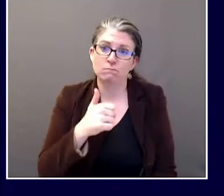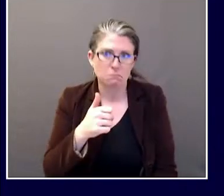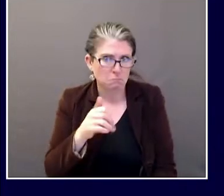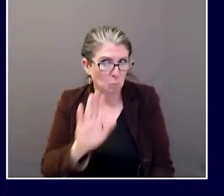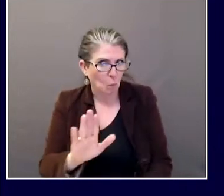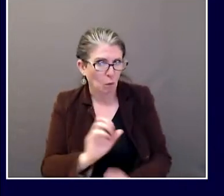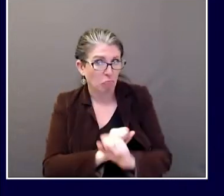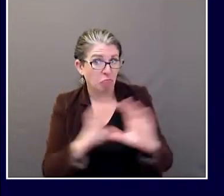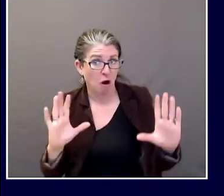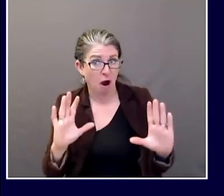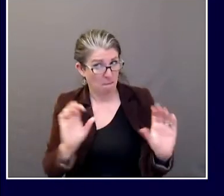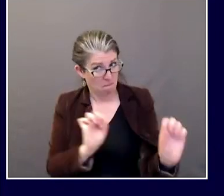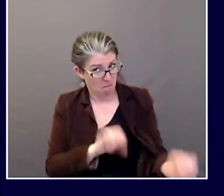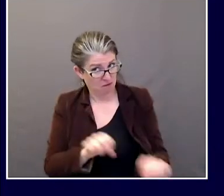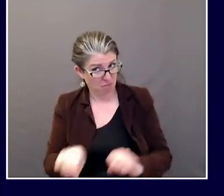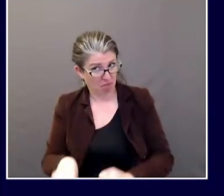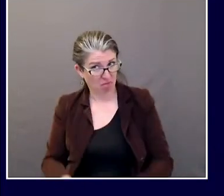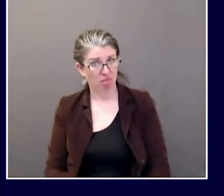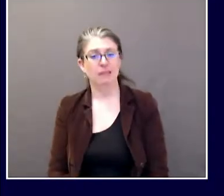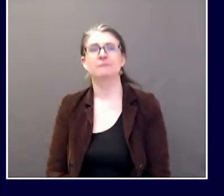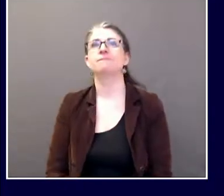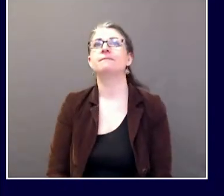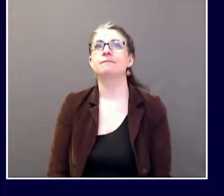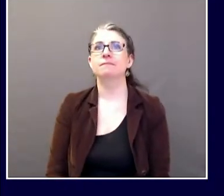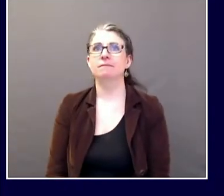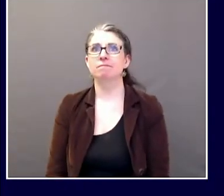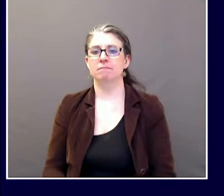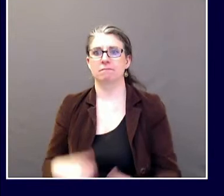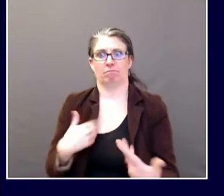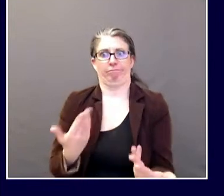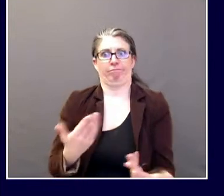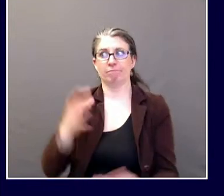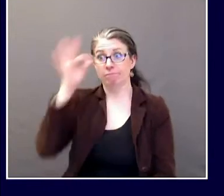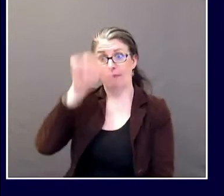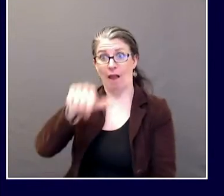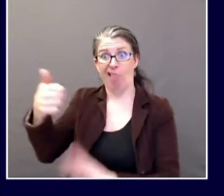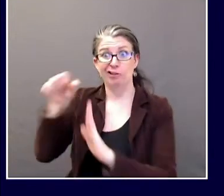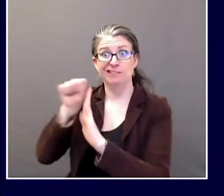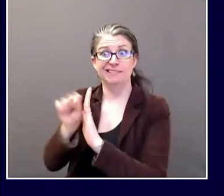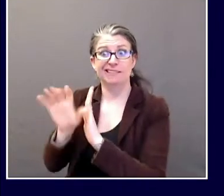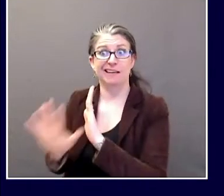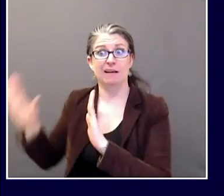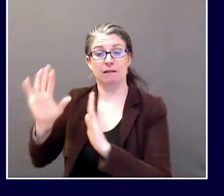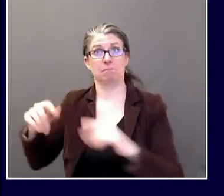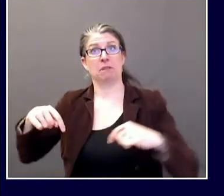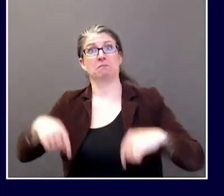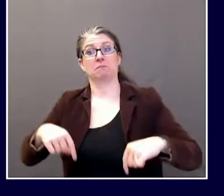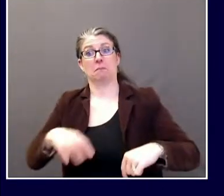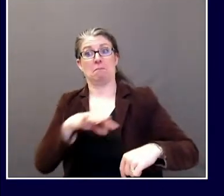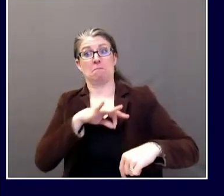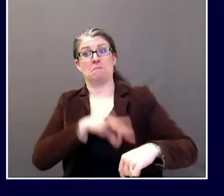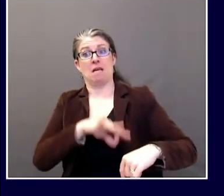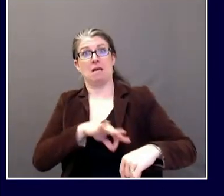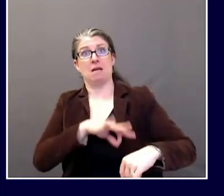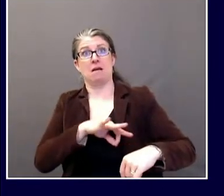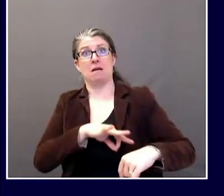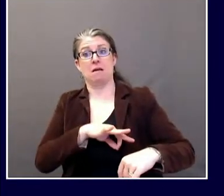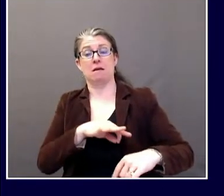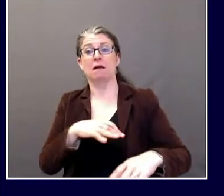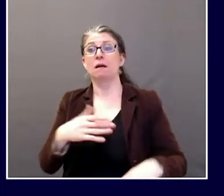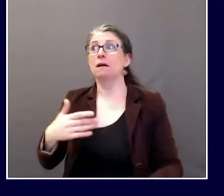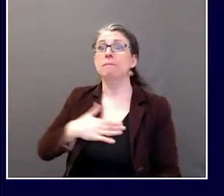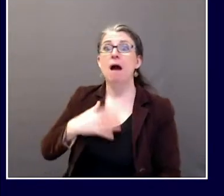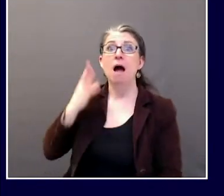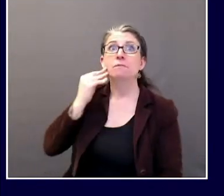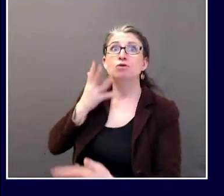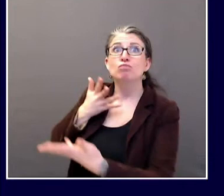know from my conversations with clinicians and hospital leaders across the state that if and when Maine receives an increase